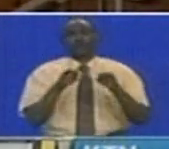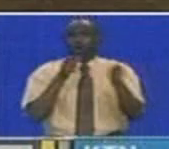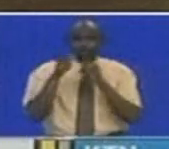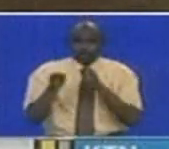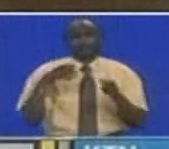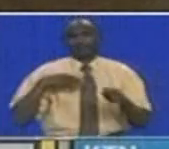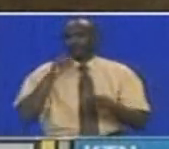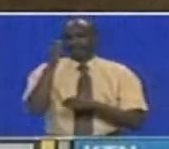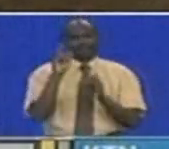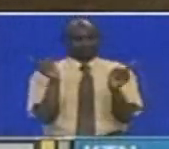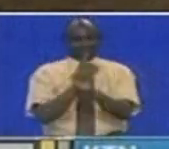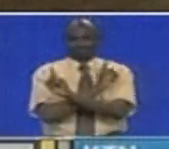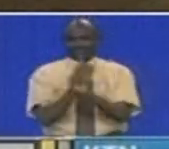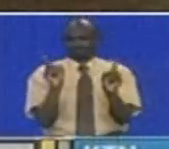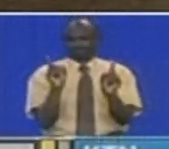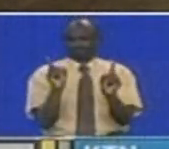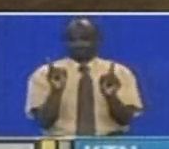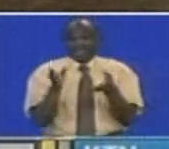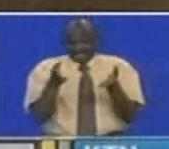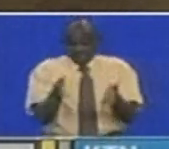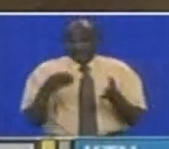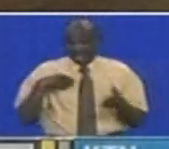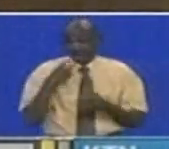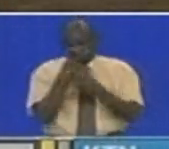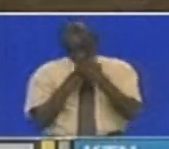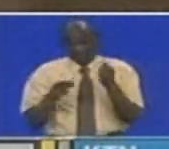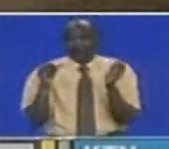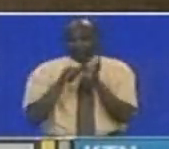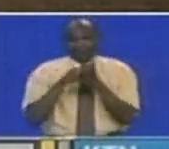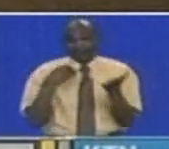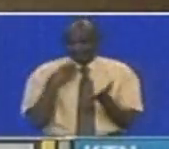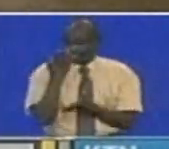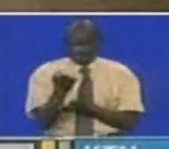of Kenya. It is a double setback for the besieged governor